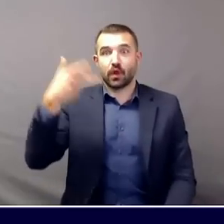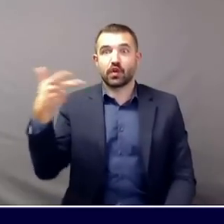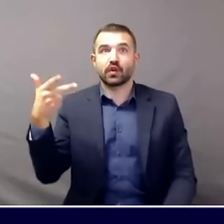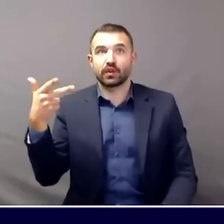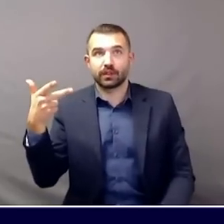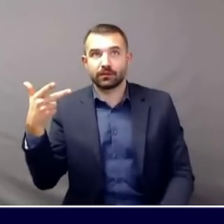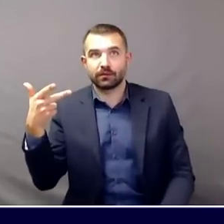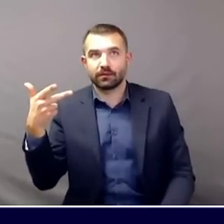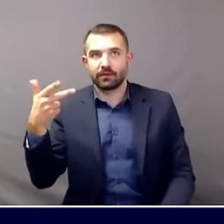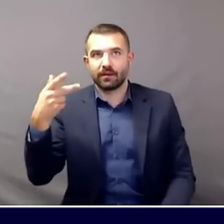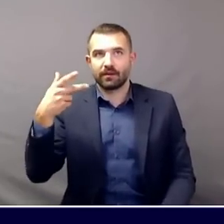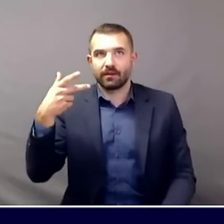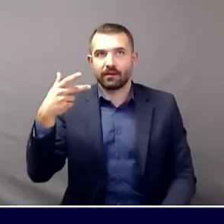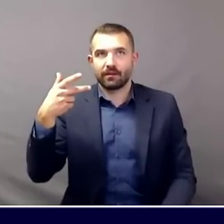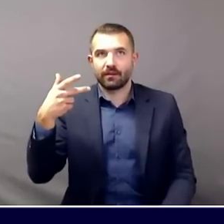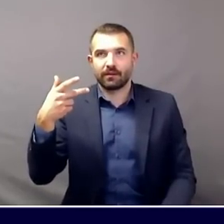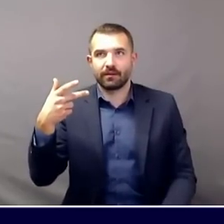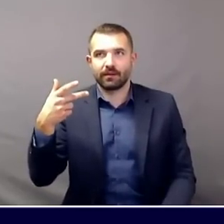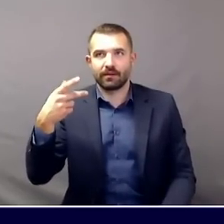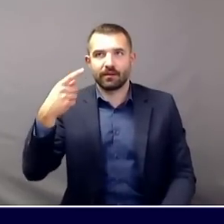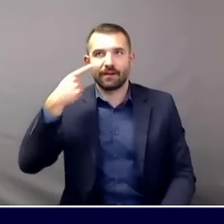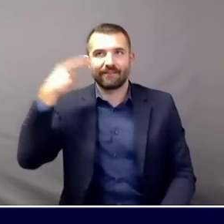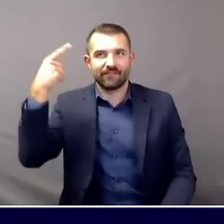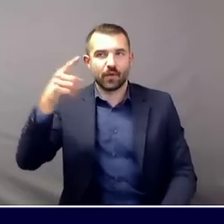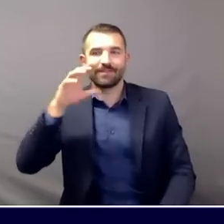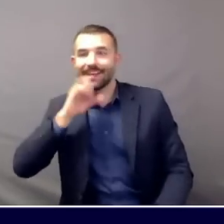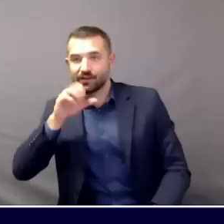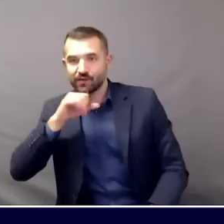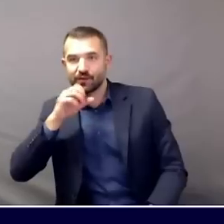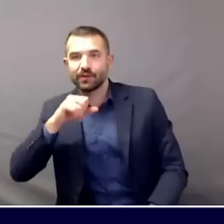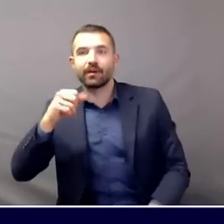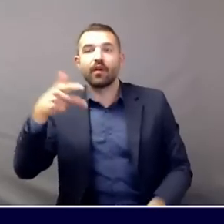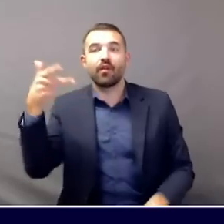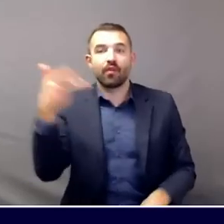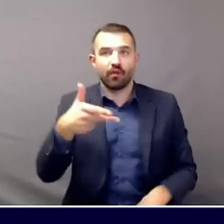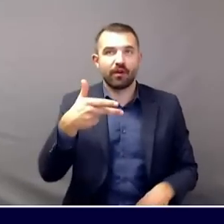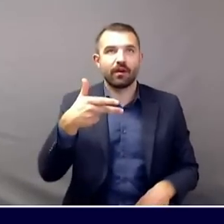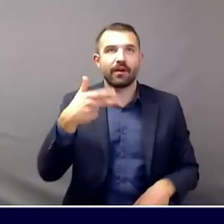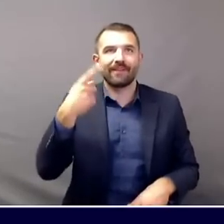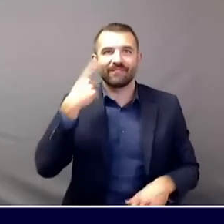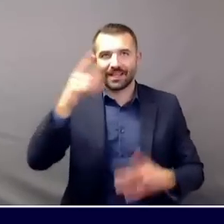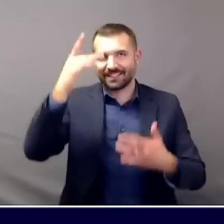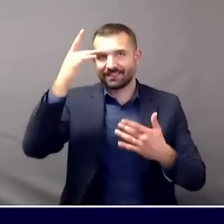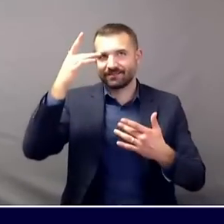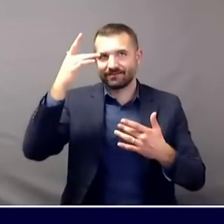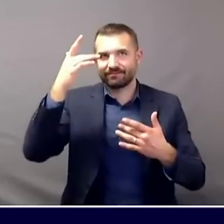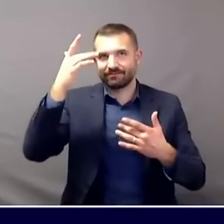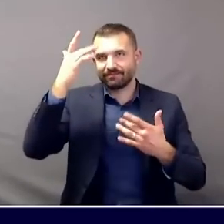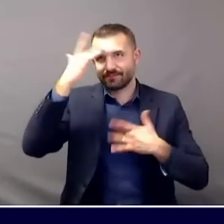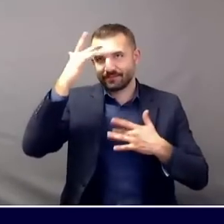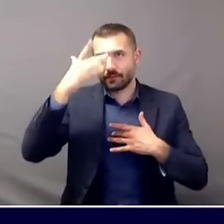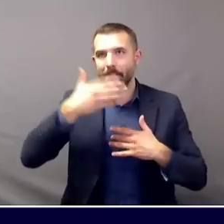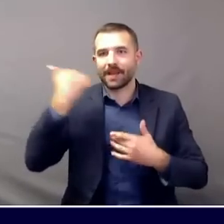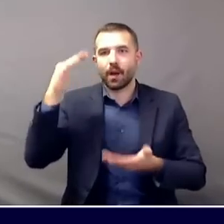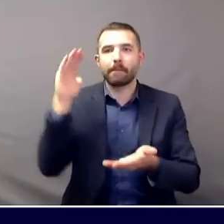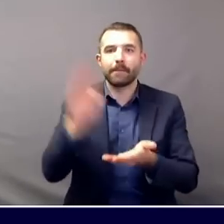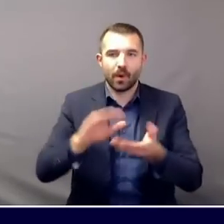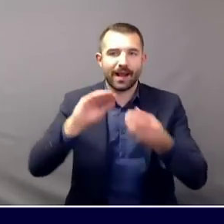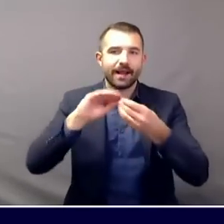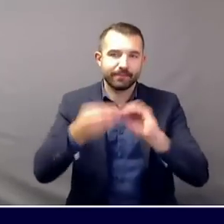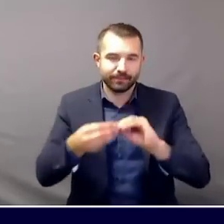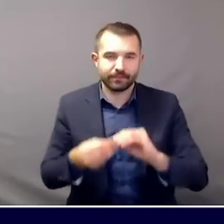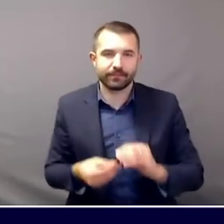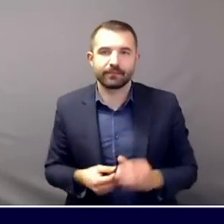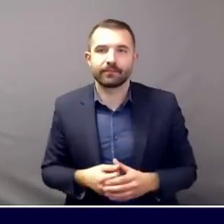that our nursing facilities, our CNAs, our frontline workers have made, as well as our teams here at the department in supporting those